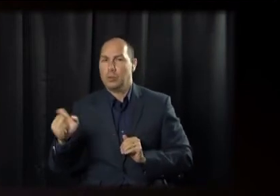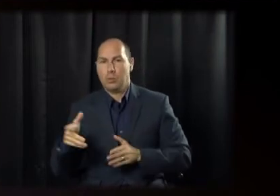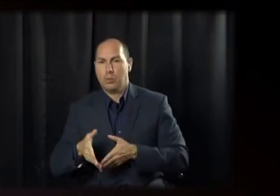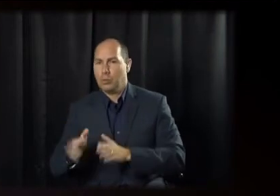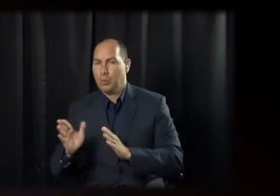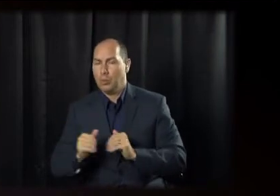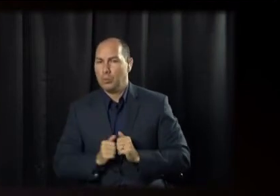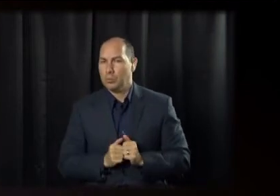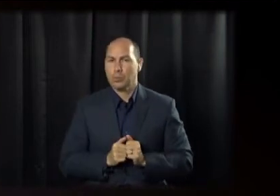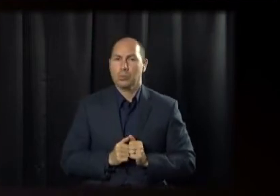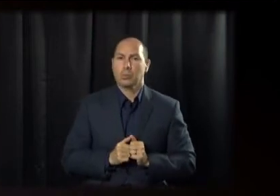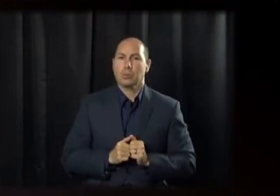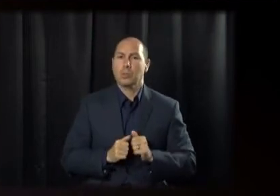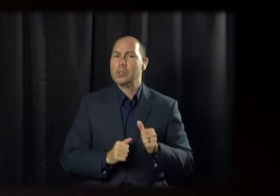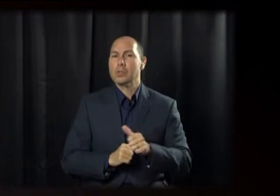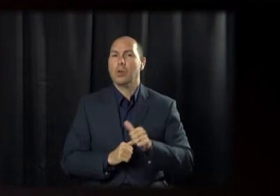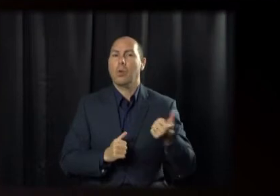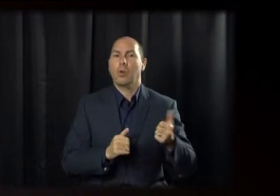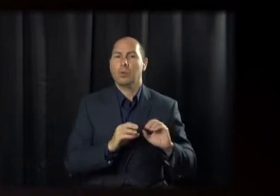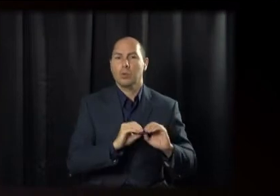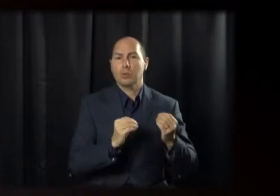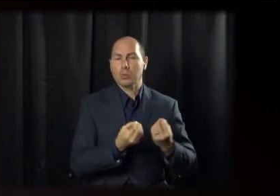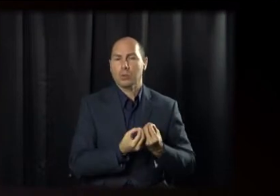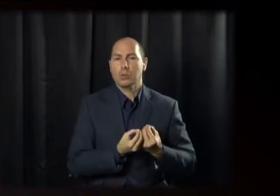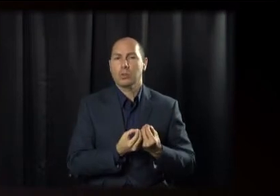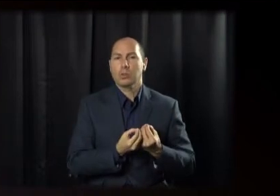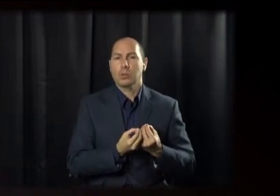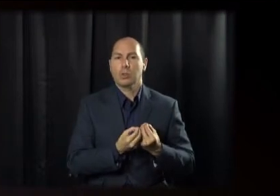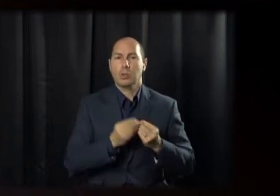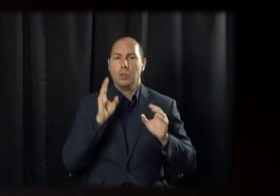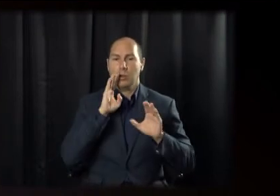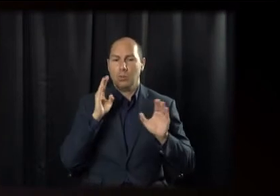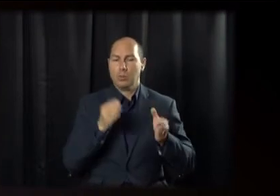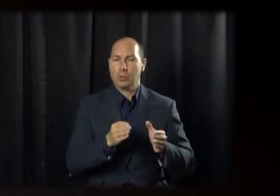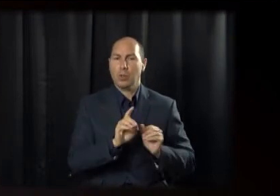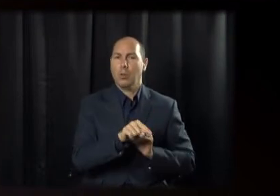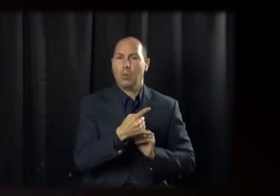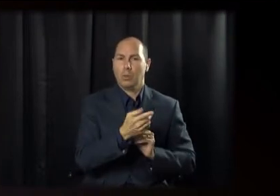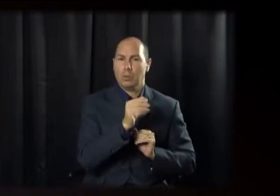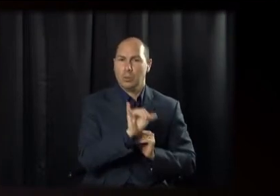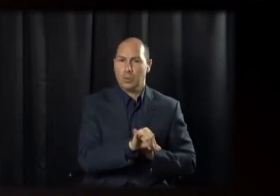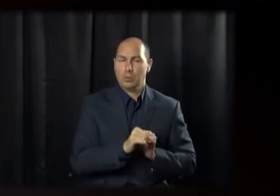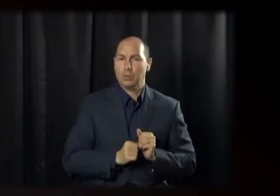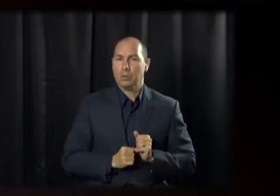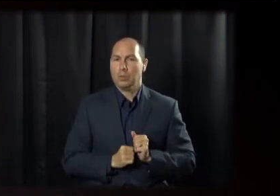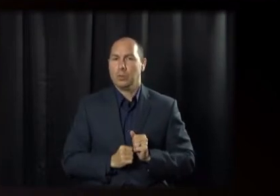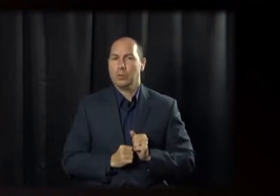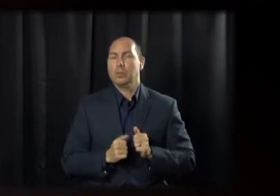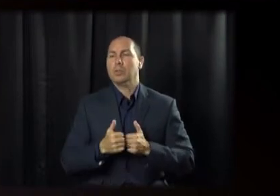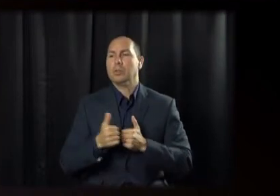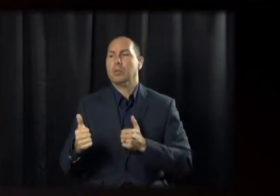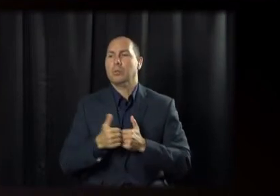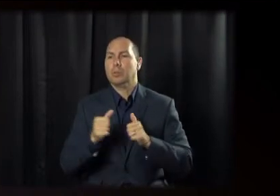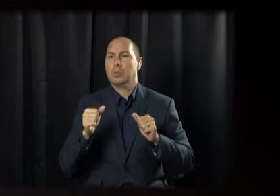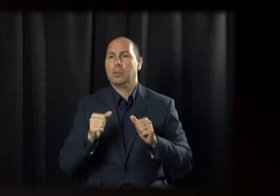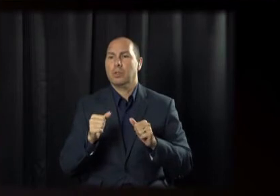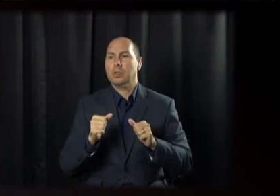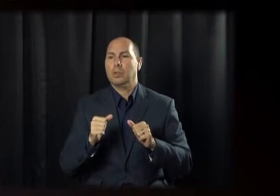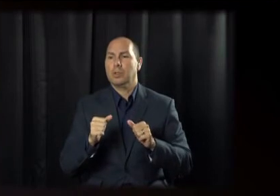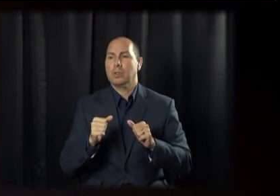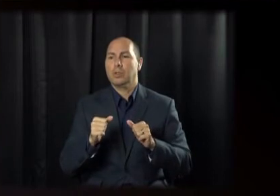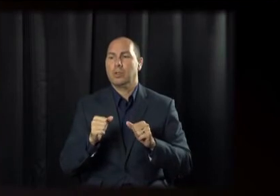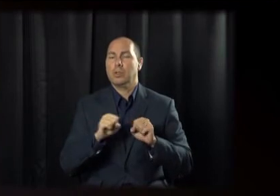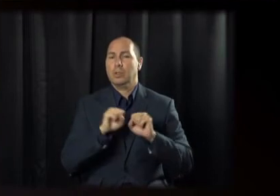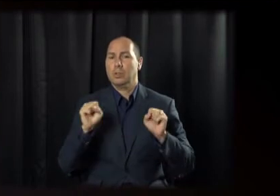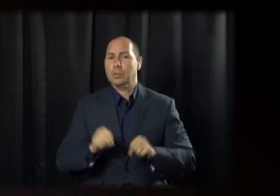between asset-specific entities, only focus on those type of assets. The transportation sector reform is intended to